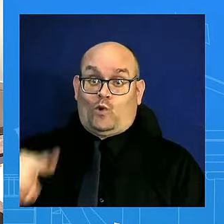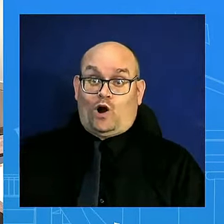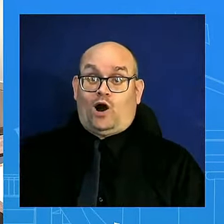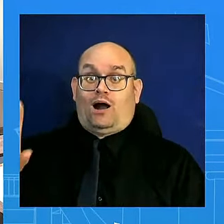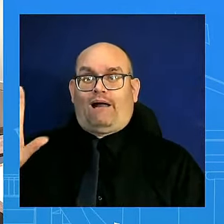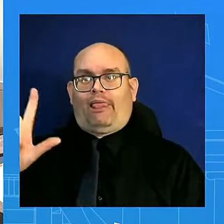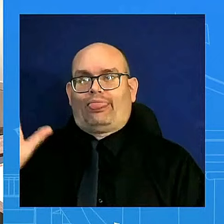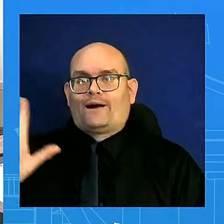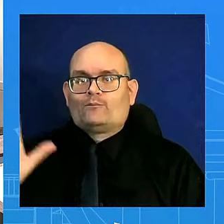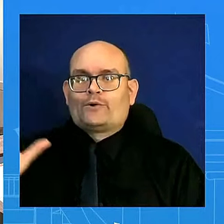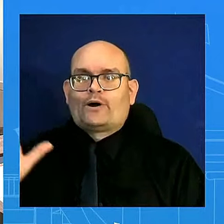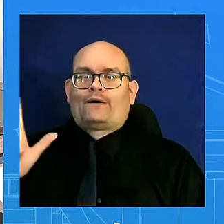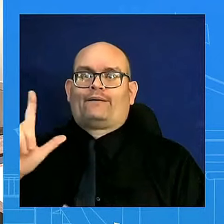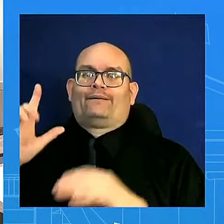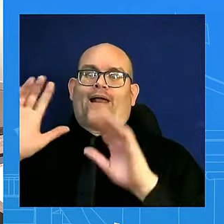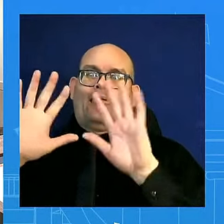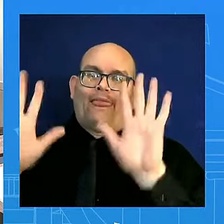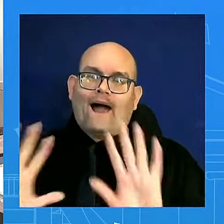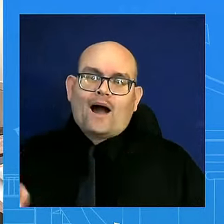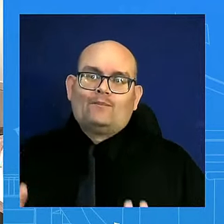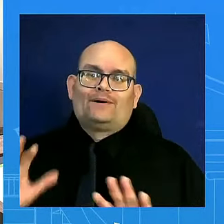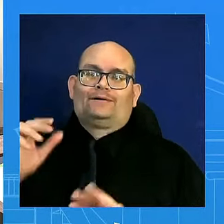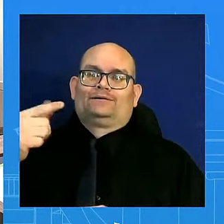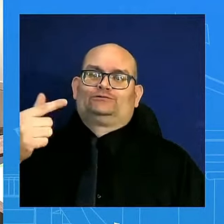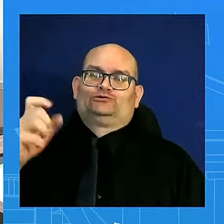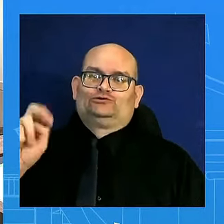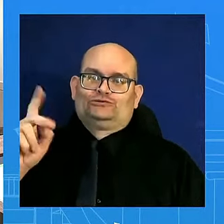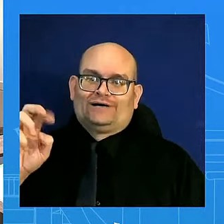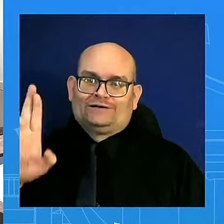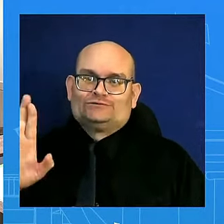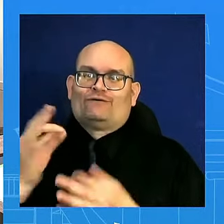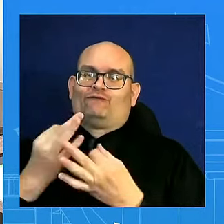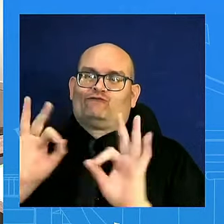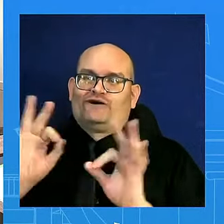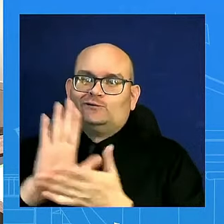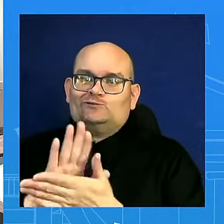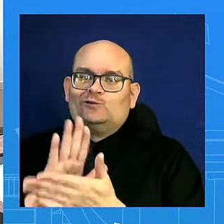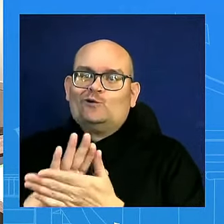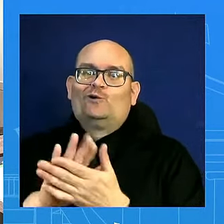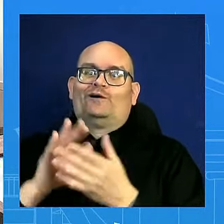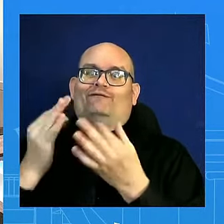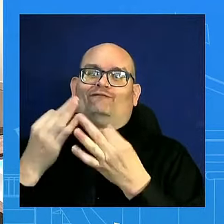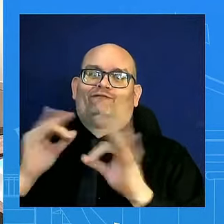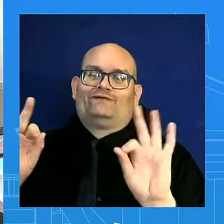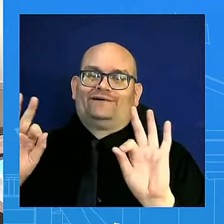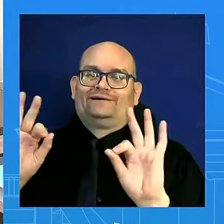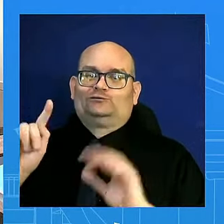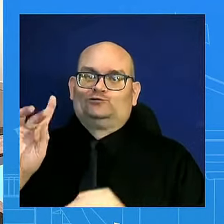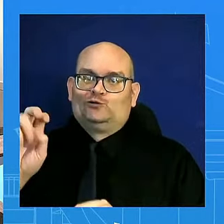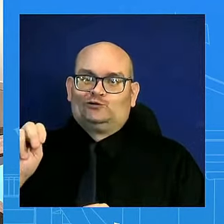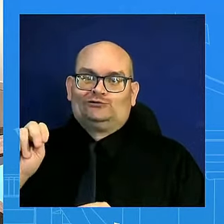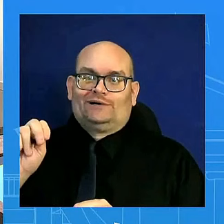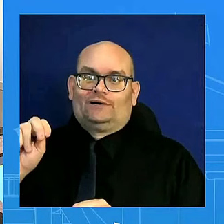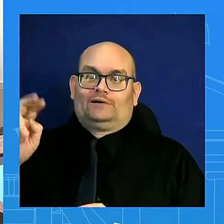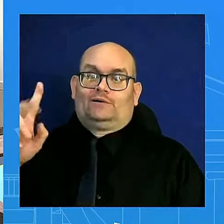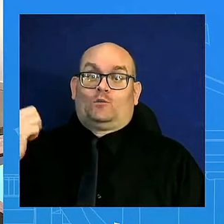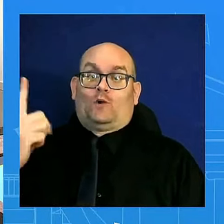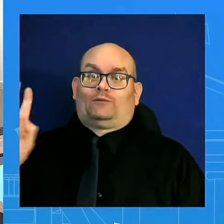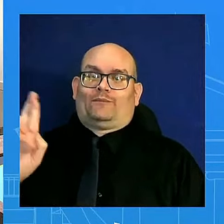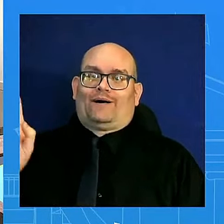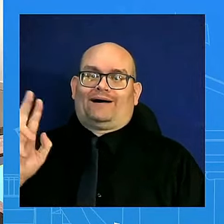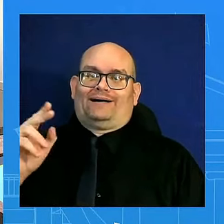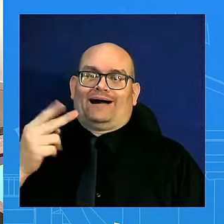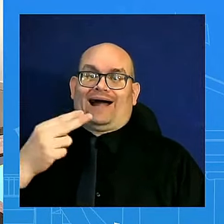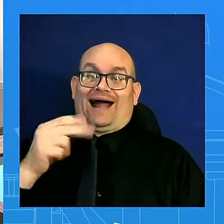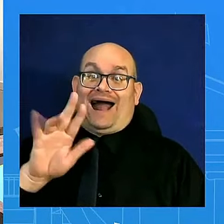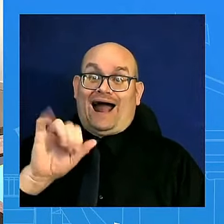school meals for children, free tuition. One Republican congressman said that the Harris-Walz ticket would be a socialist